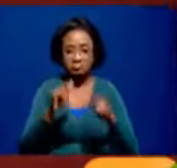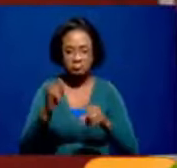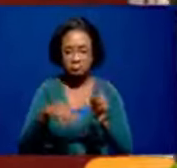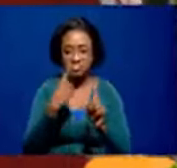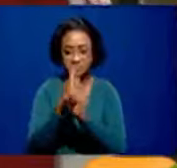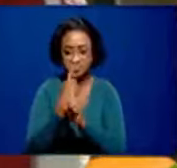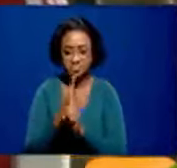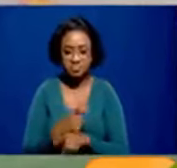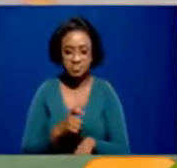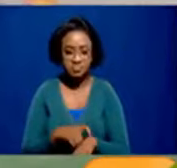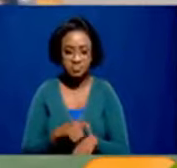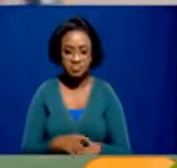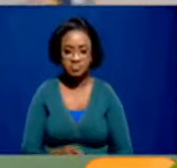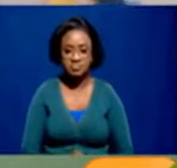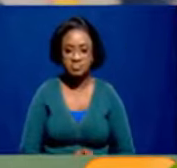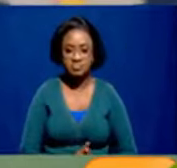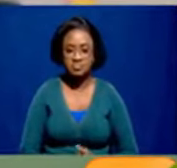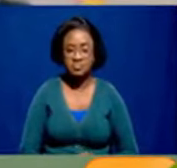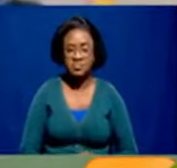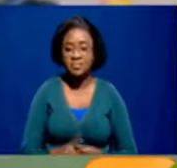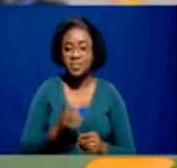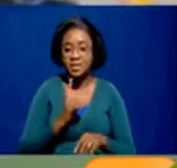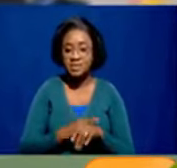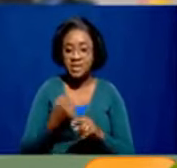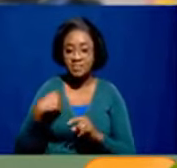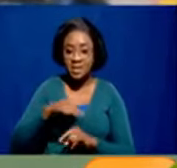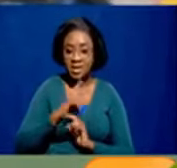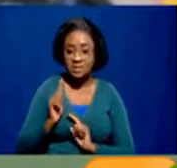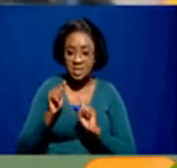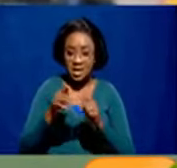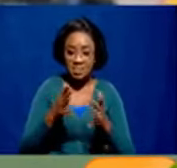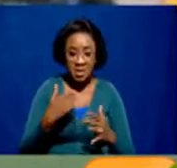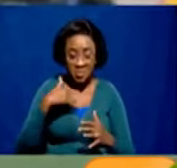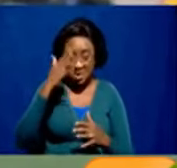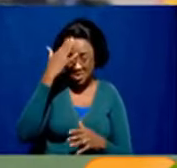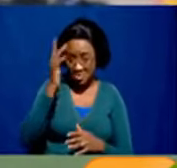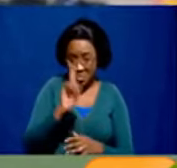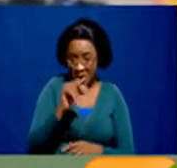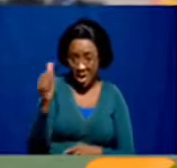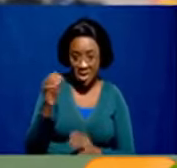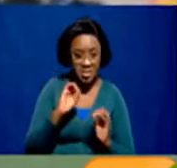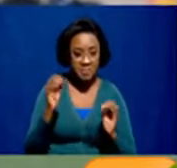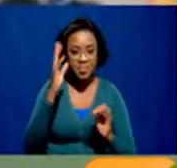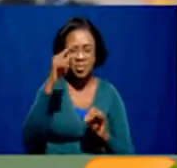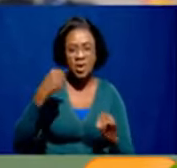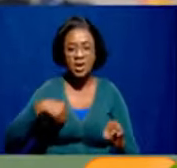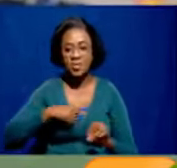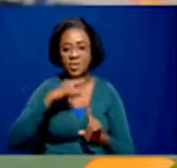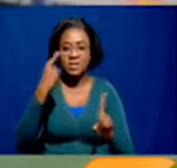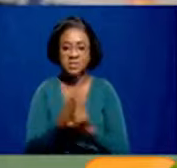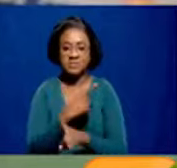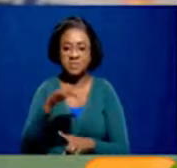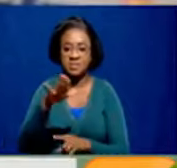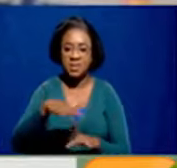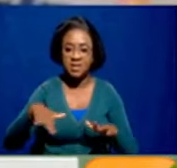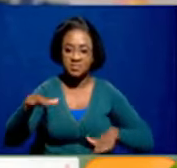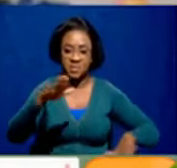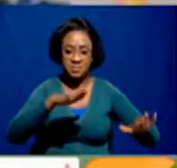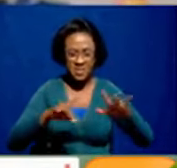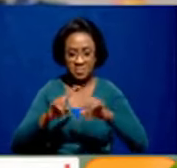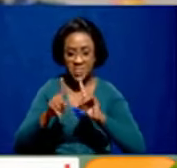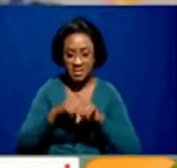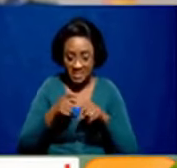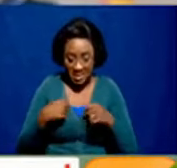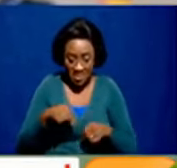times. When you got here, we didn't know each other, obviously, because we're from different places. But once you are